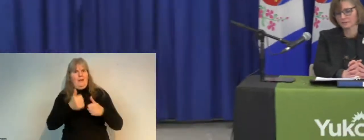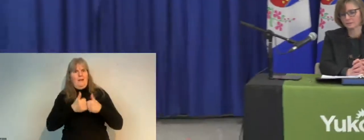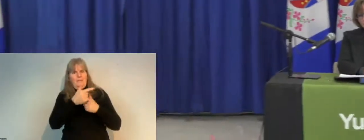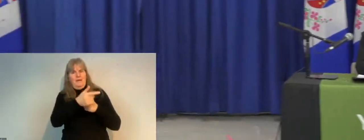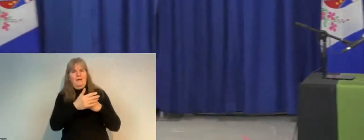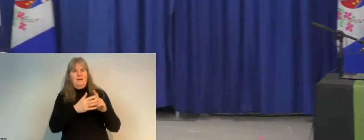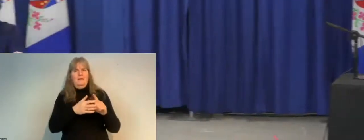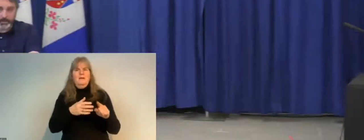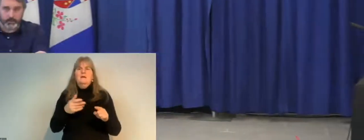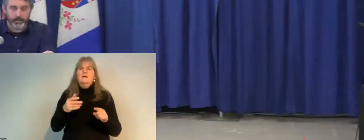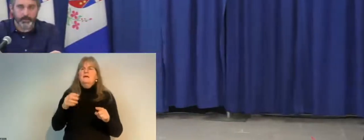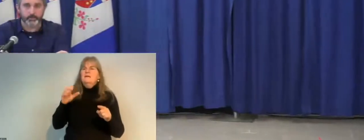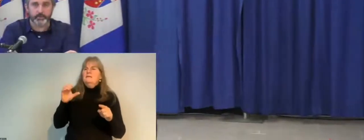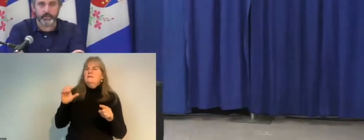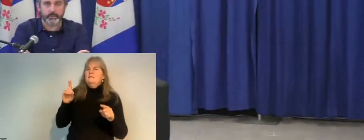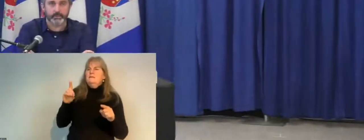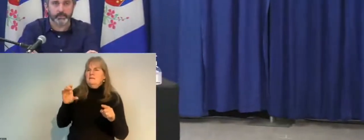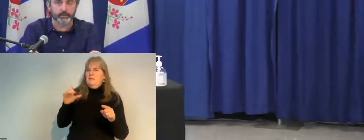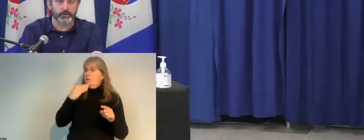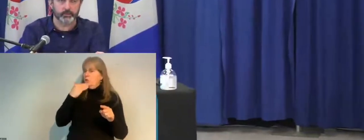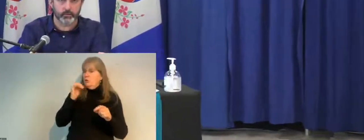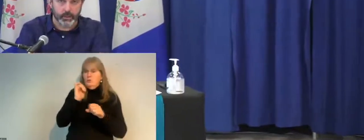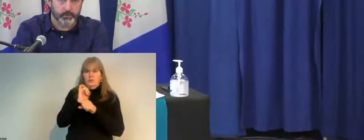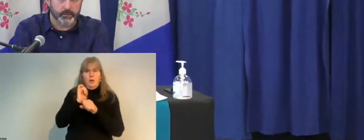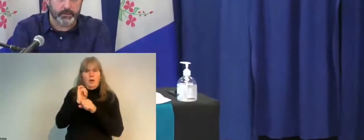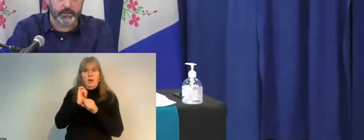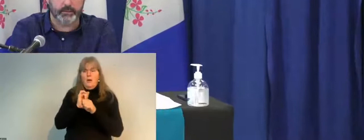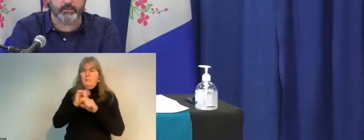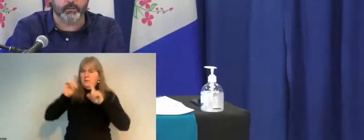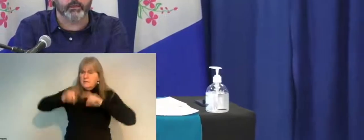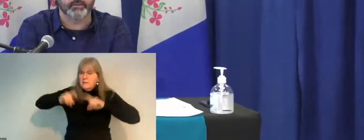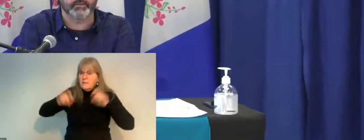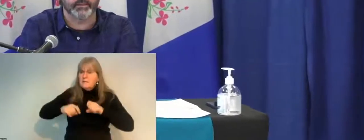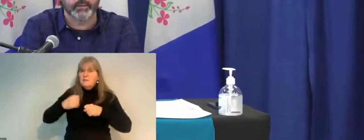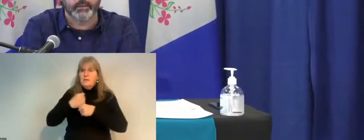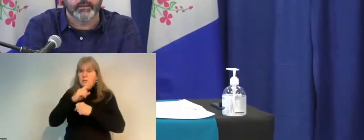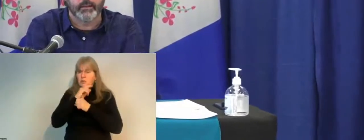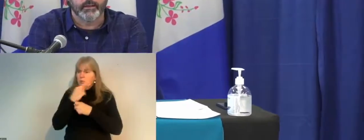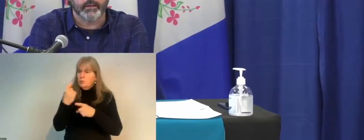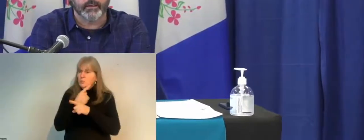Disease Center has done an impeccable job when it comes to testing and to make sure that we have the statistical